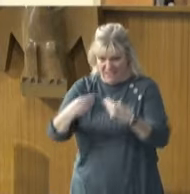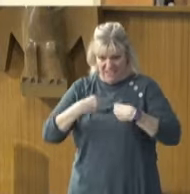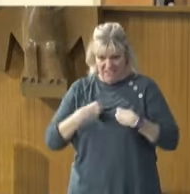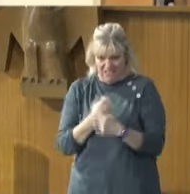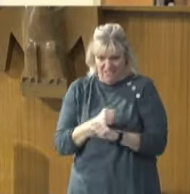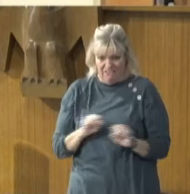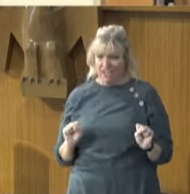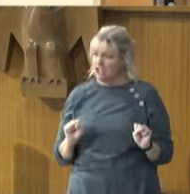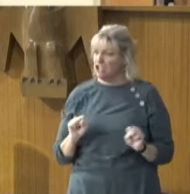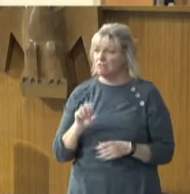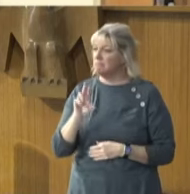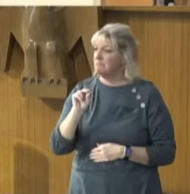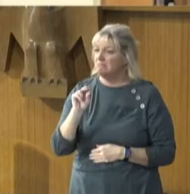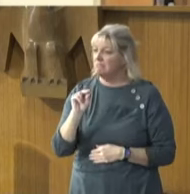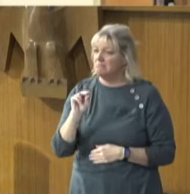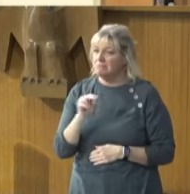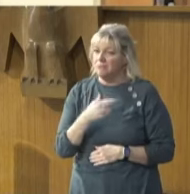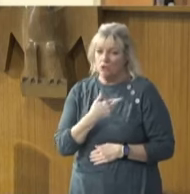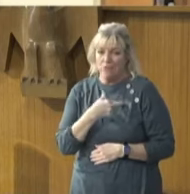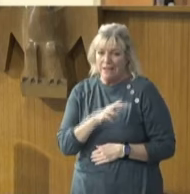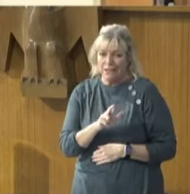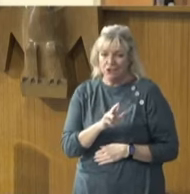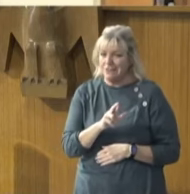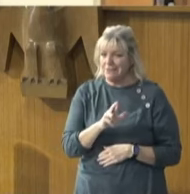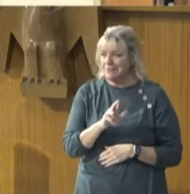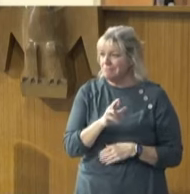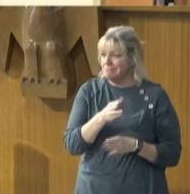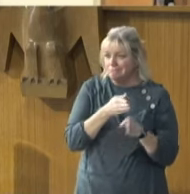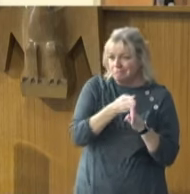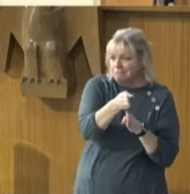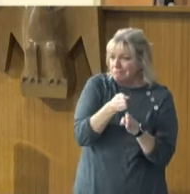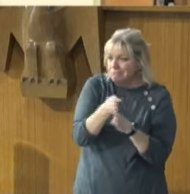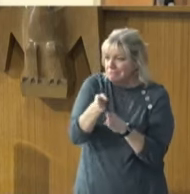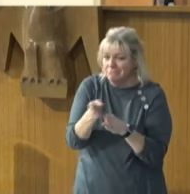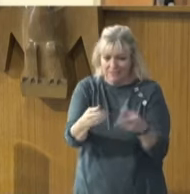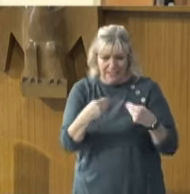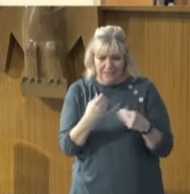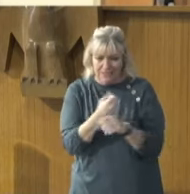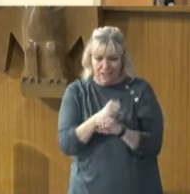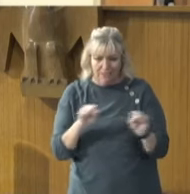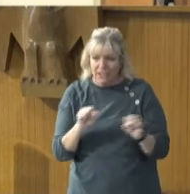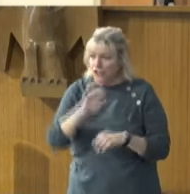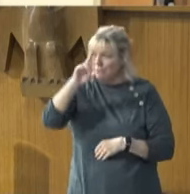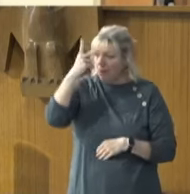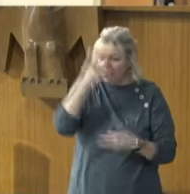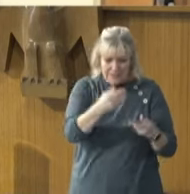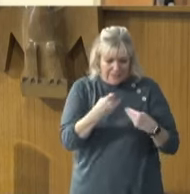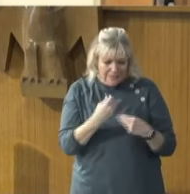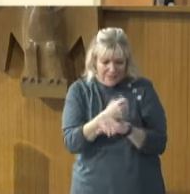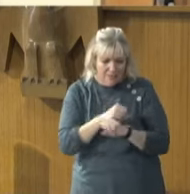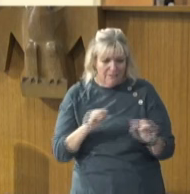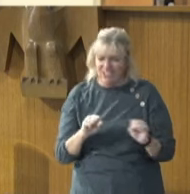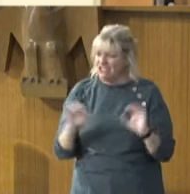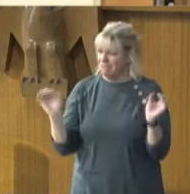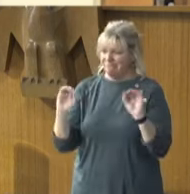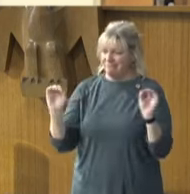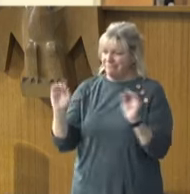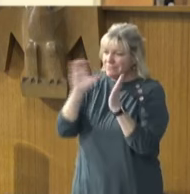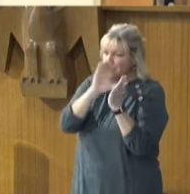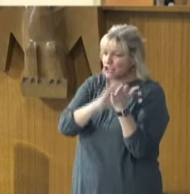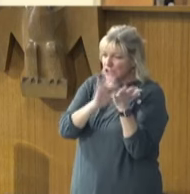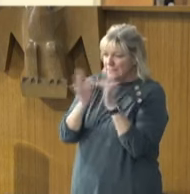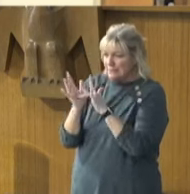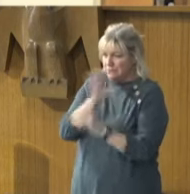political party or a religious denomination. Our salvation is found in Christ alone.